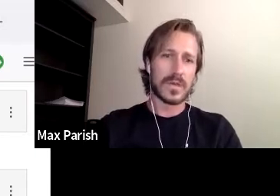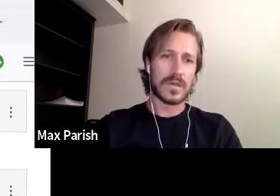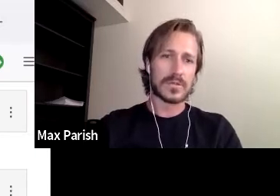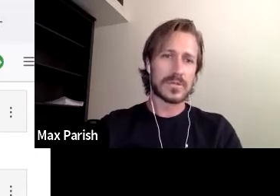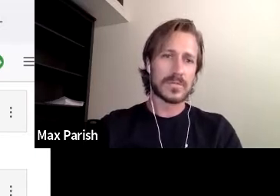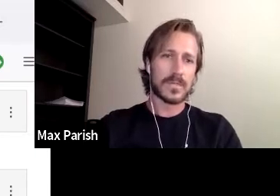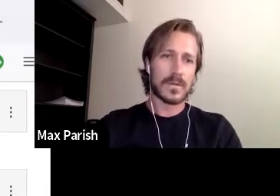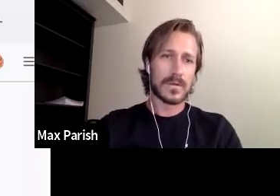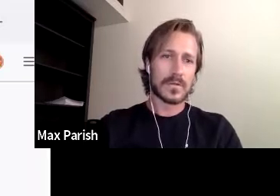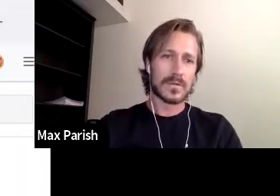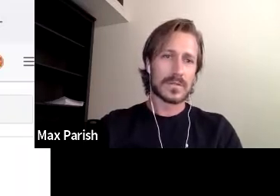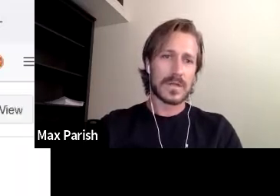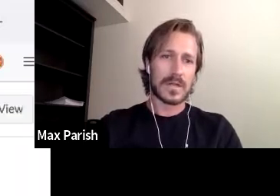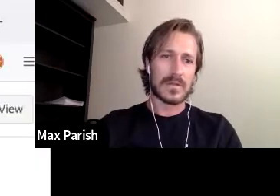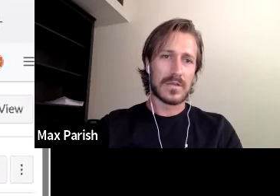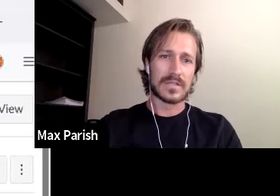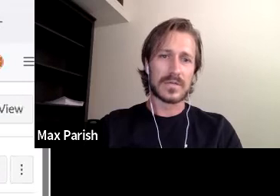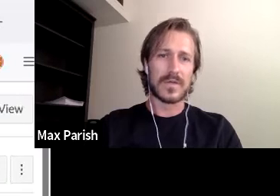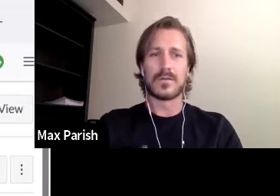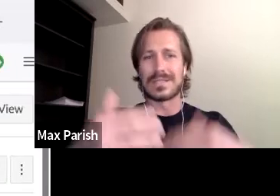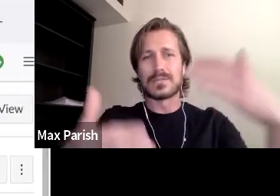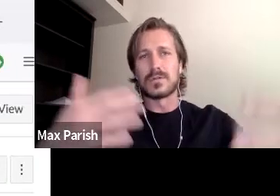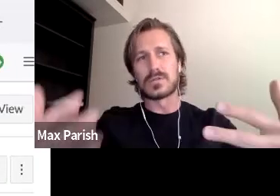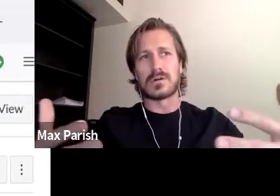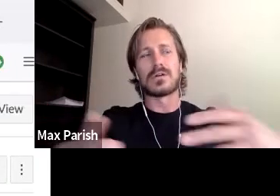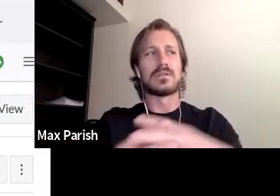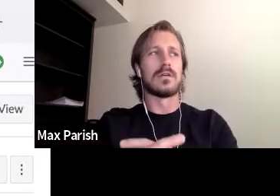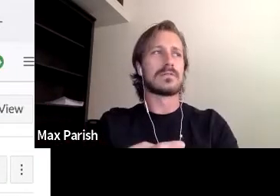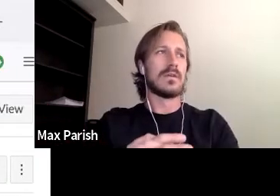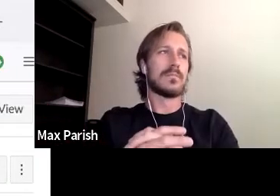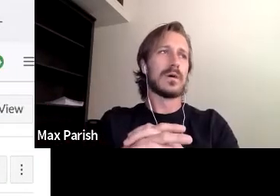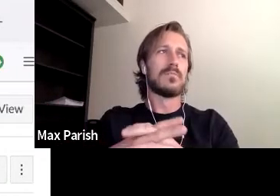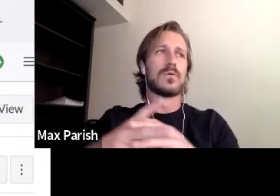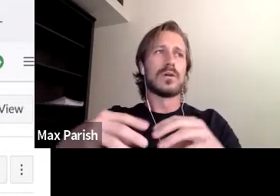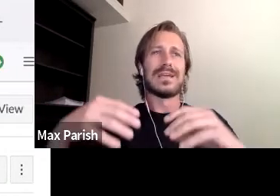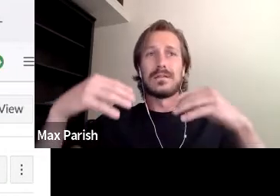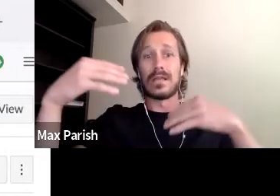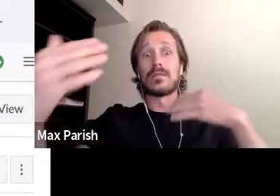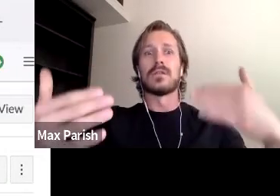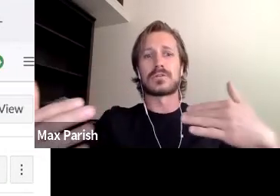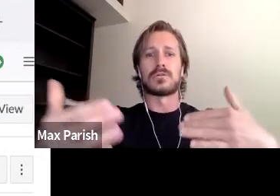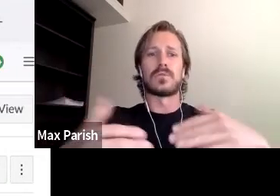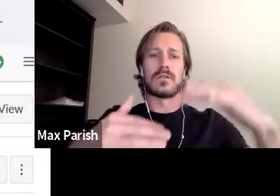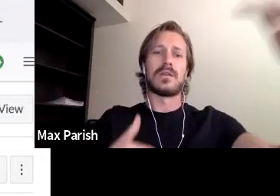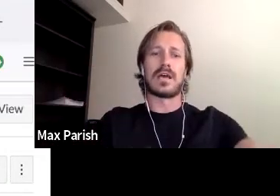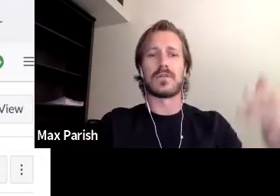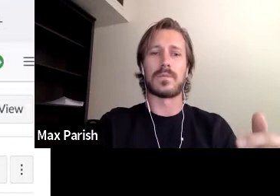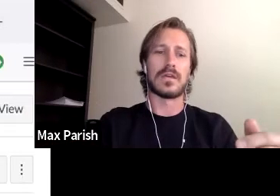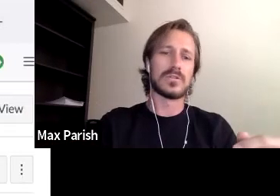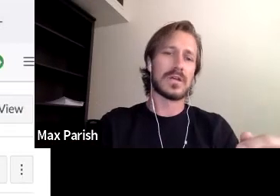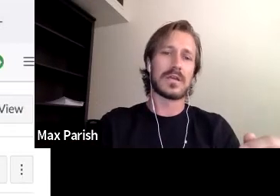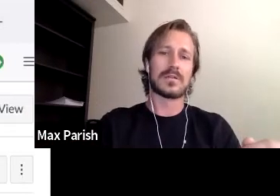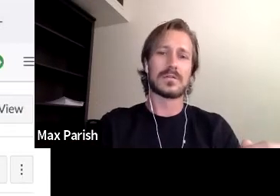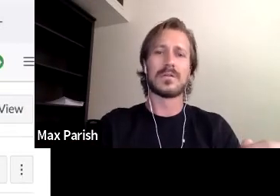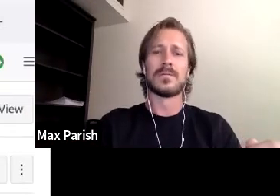overview page looks like this. So I would always introduce the content, but more in the lecture rather than having a